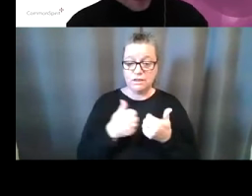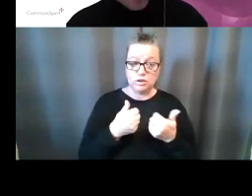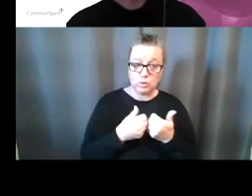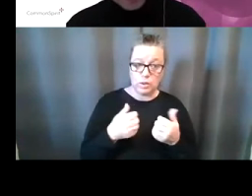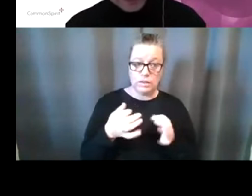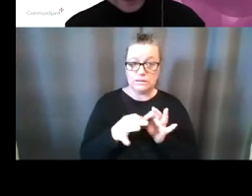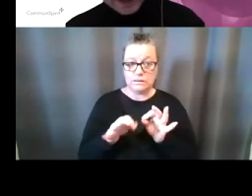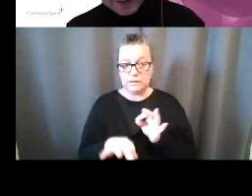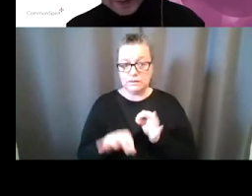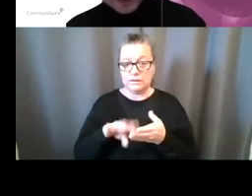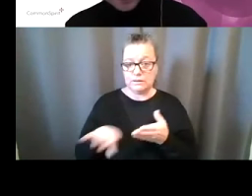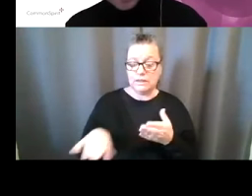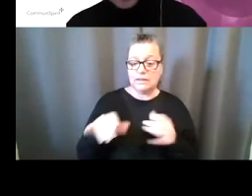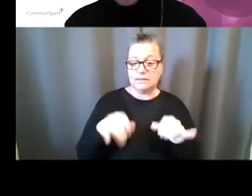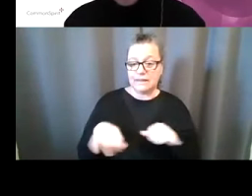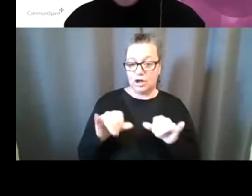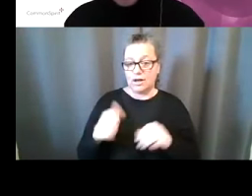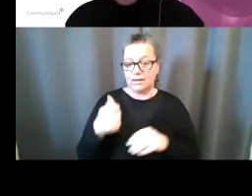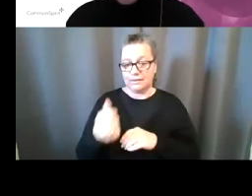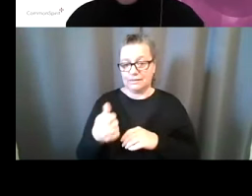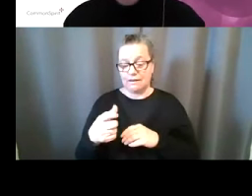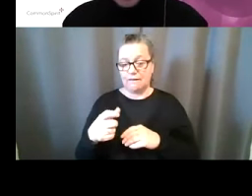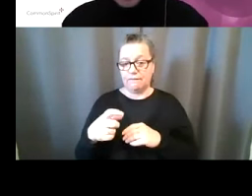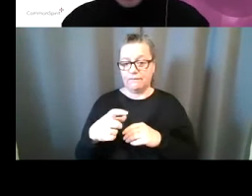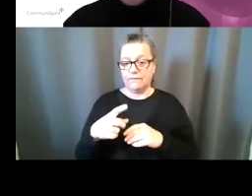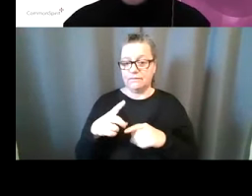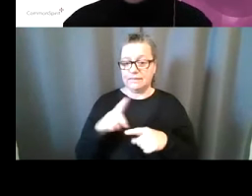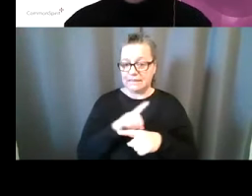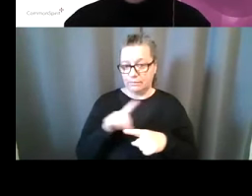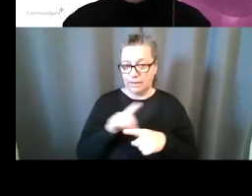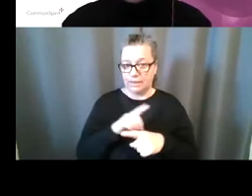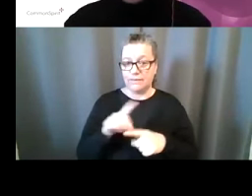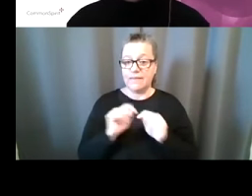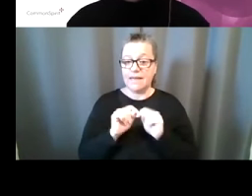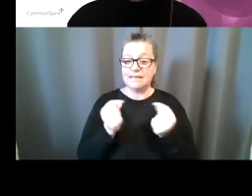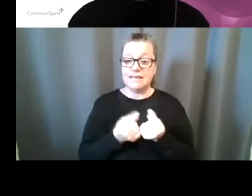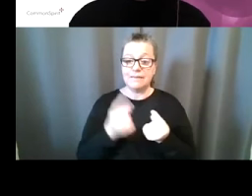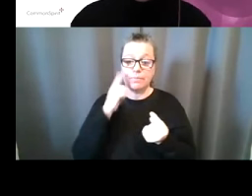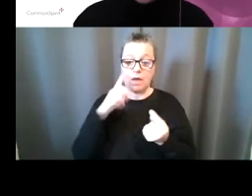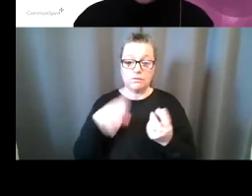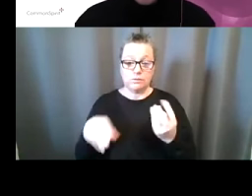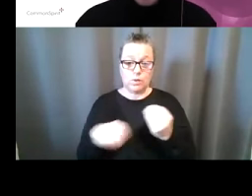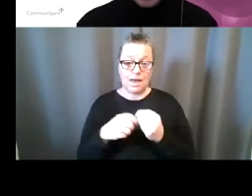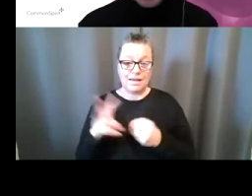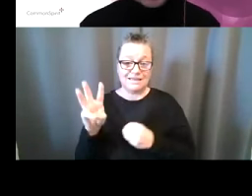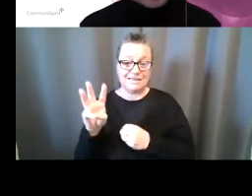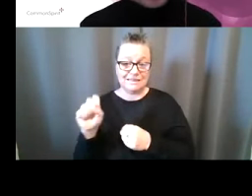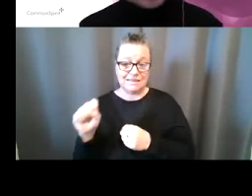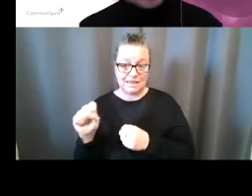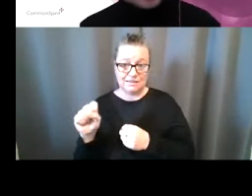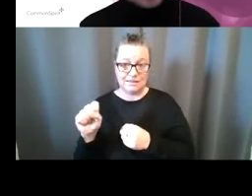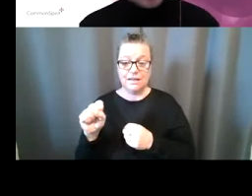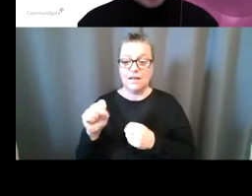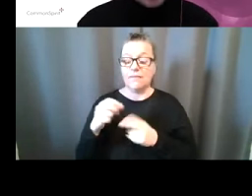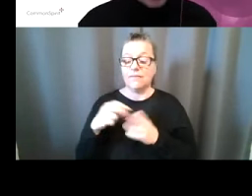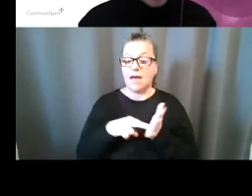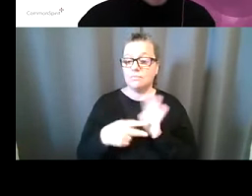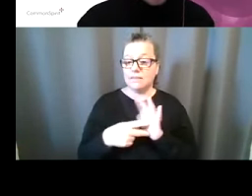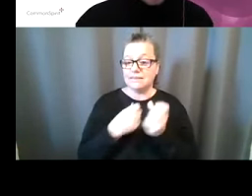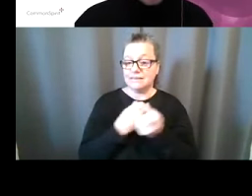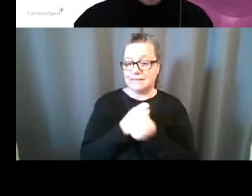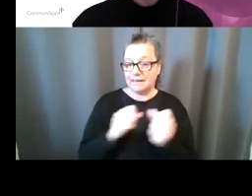sweep, standardize, and self-discipline. The team felt that it was necessary to add a 6th S to the tool, which stands for safety. Now, this isn't